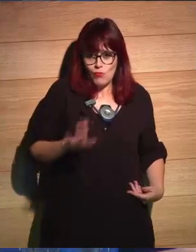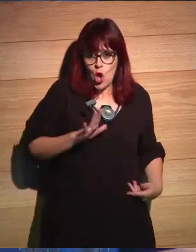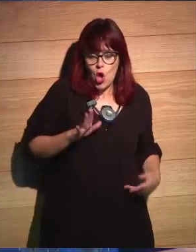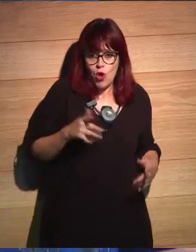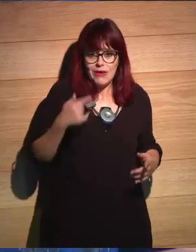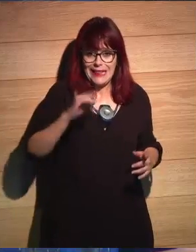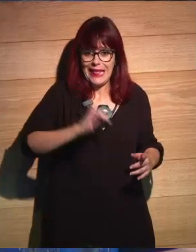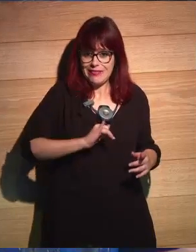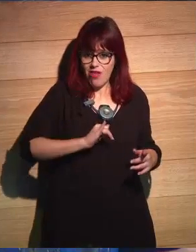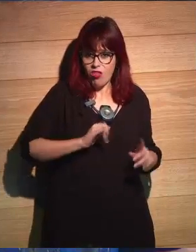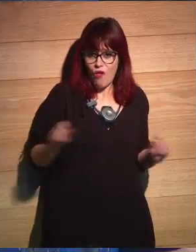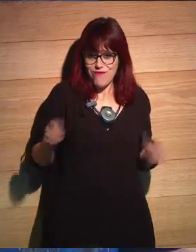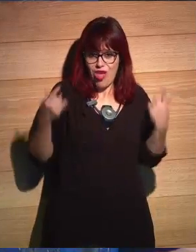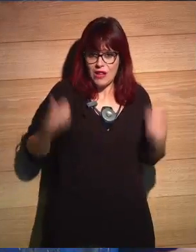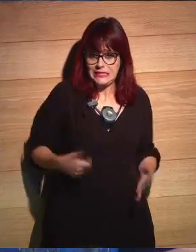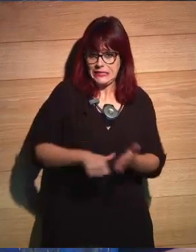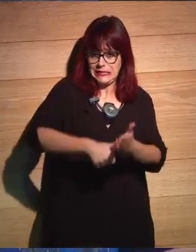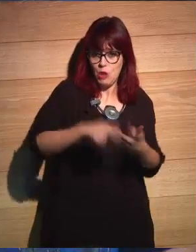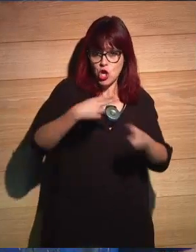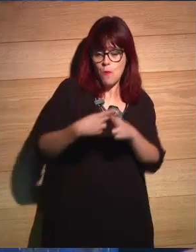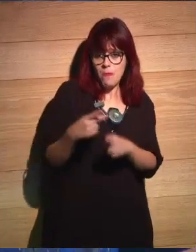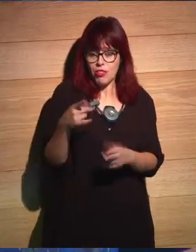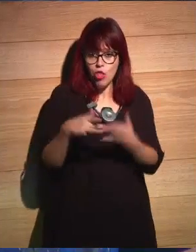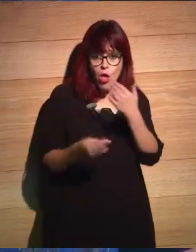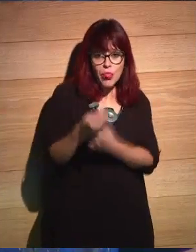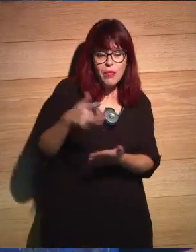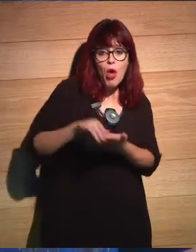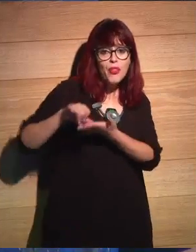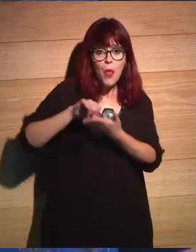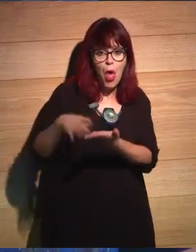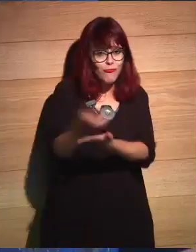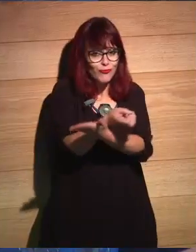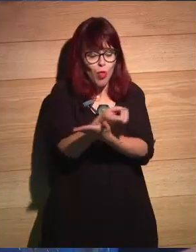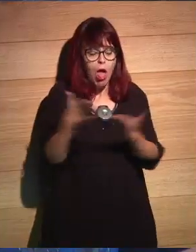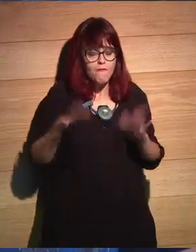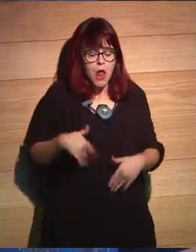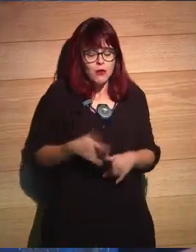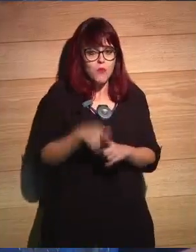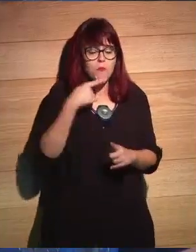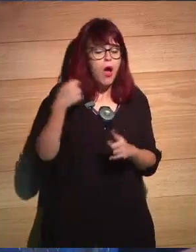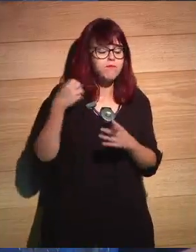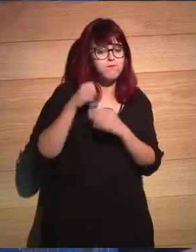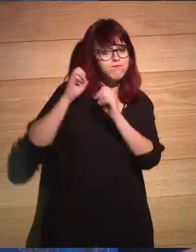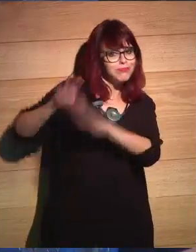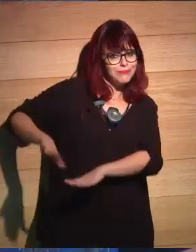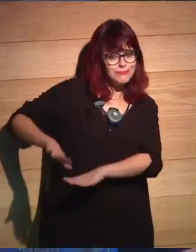and the society that surrounds you, your identity, your name, the place where you've been born,